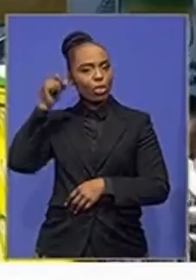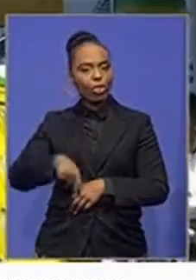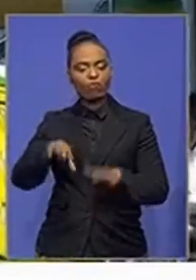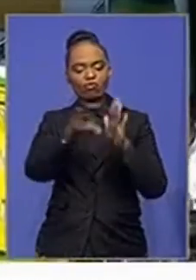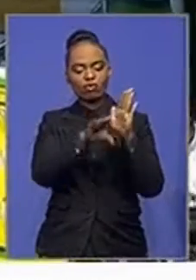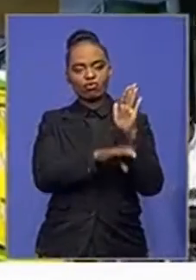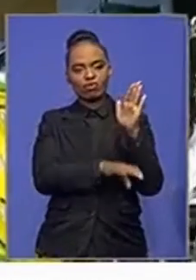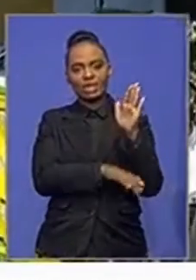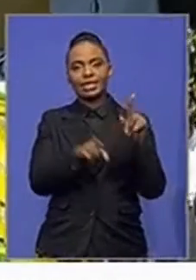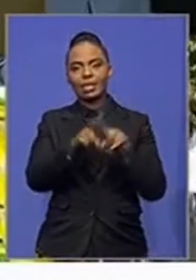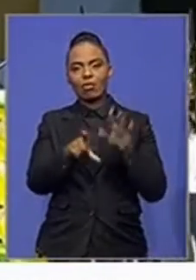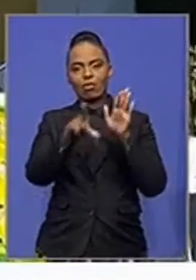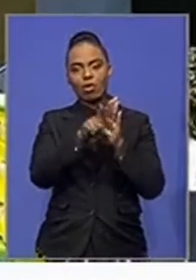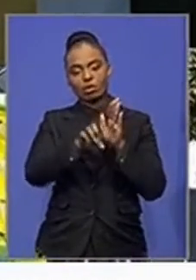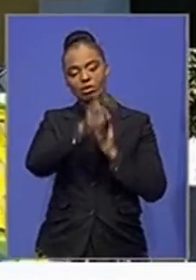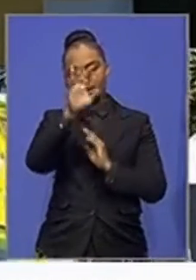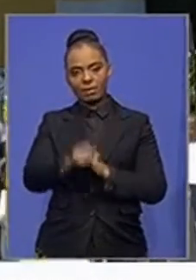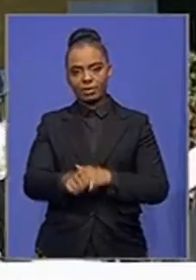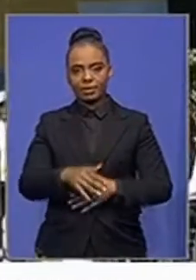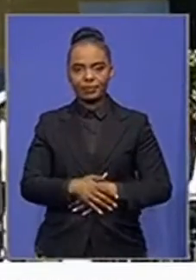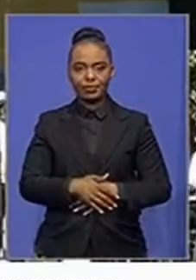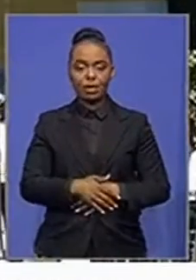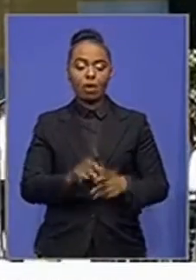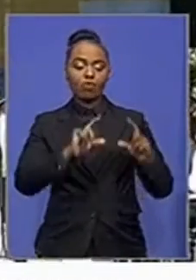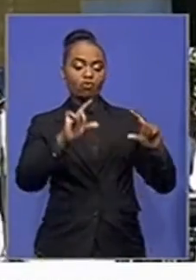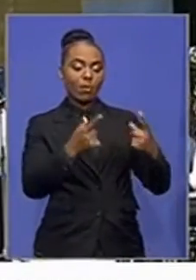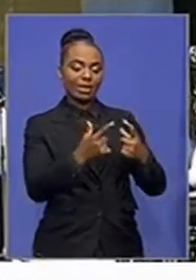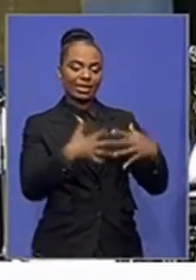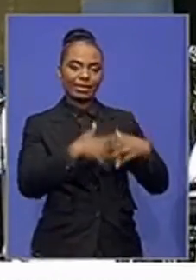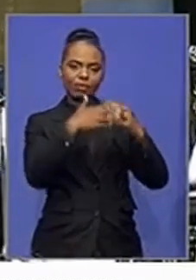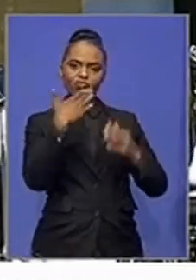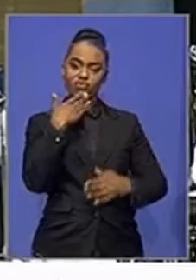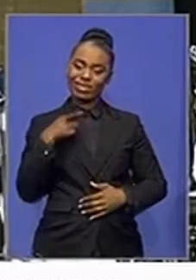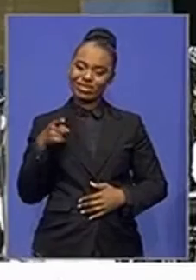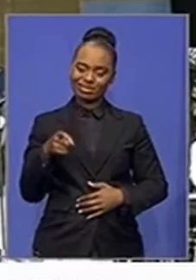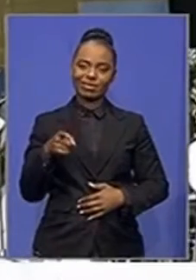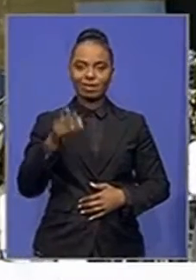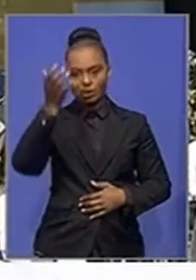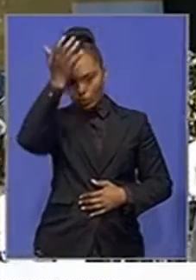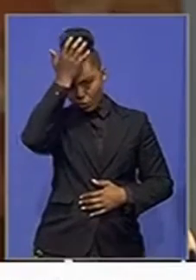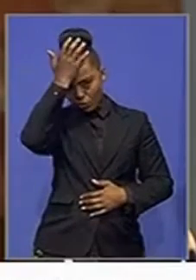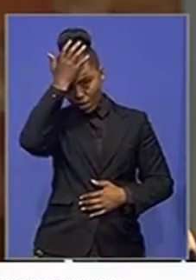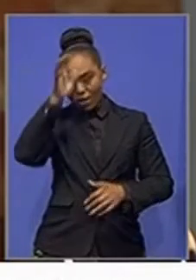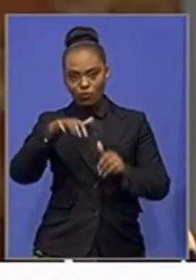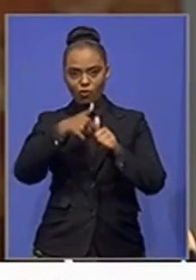Borwa. The Commission itself was established by him in terms of the Constitution.